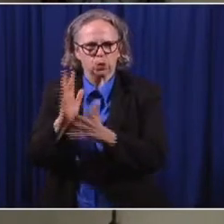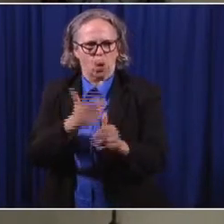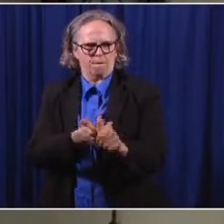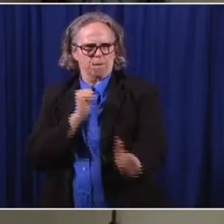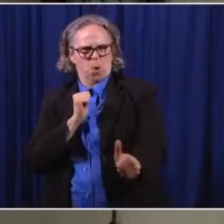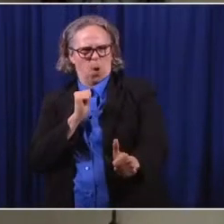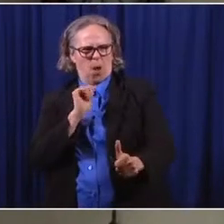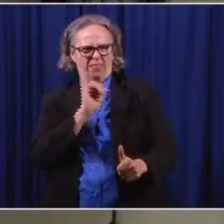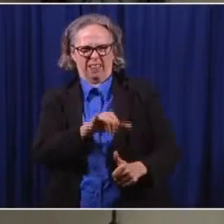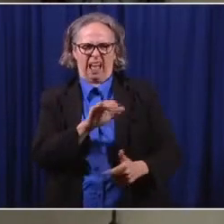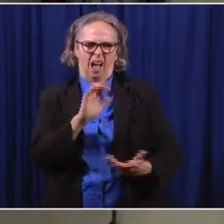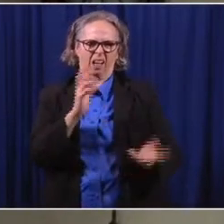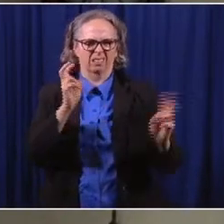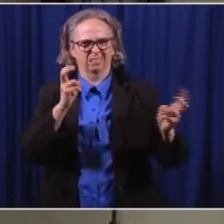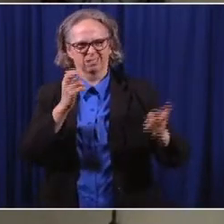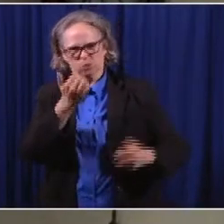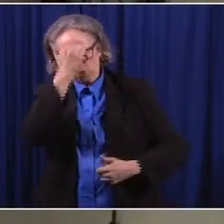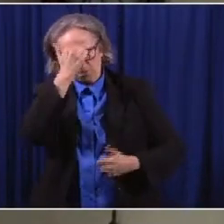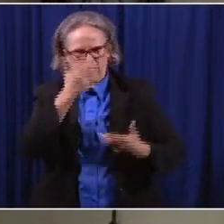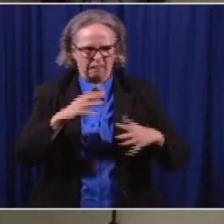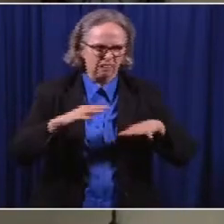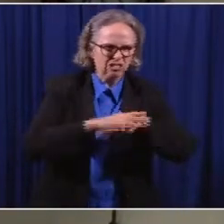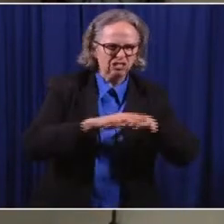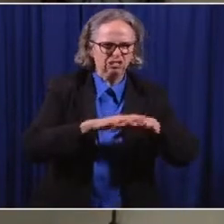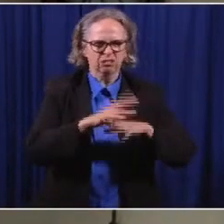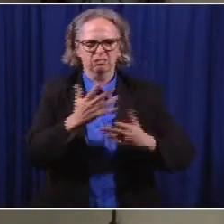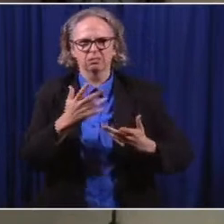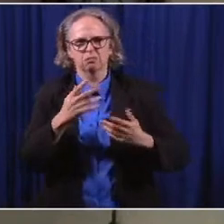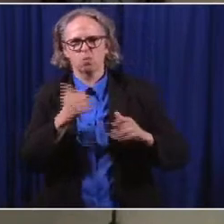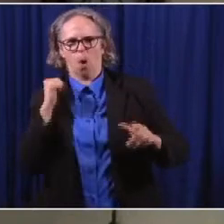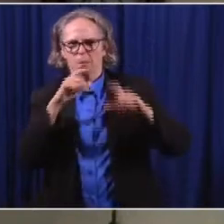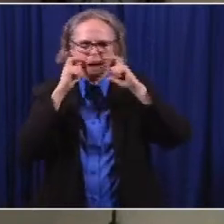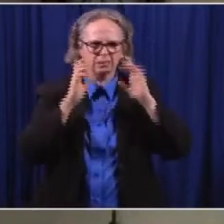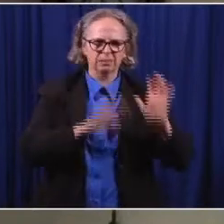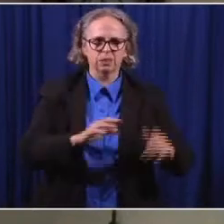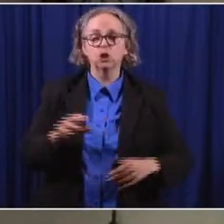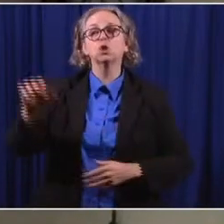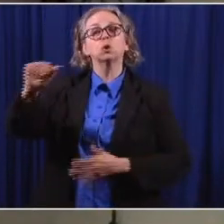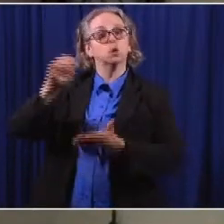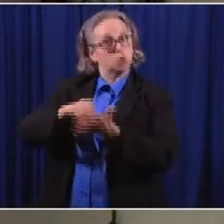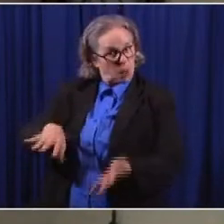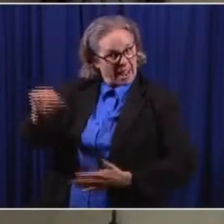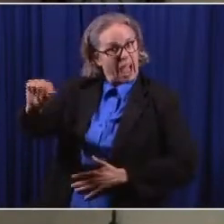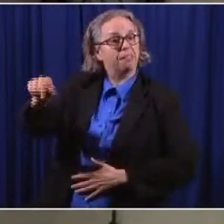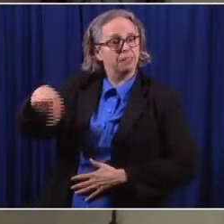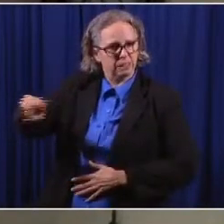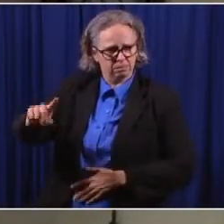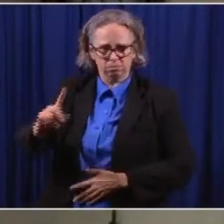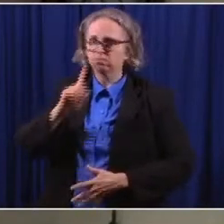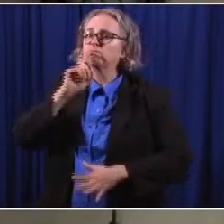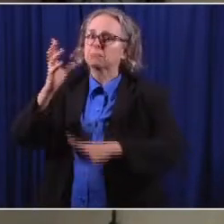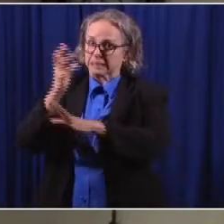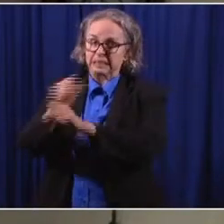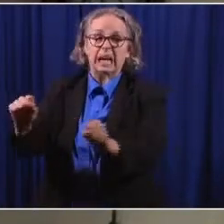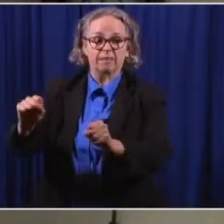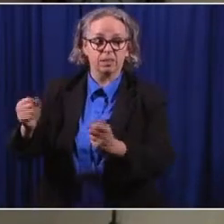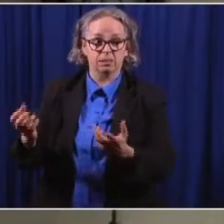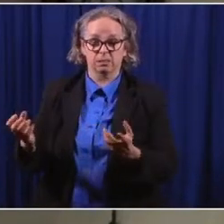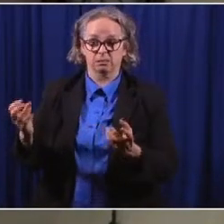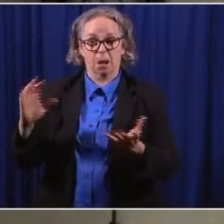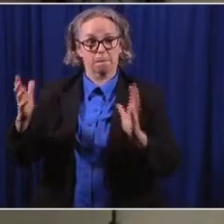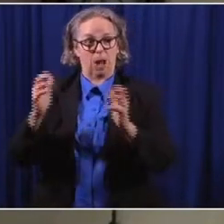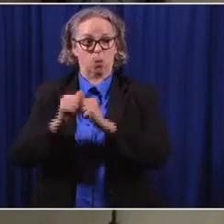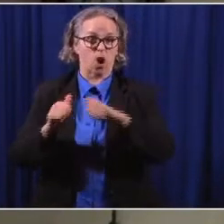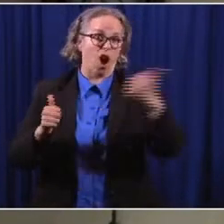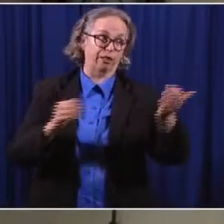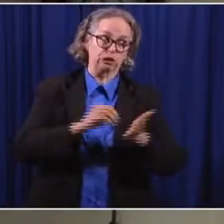that, you know, you could look at these student athletes as being as safe as anybody on campus, or maybe more so. So I think there's a